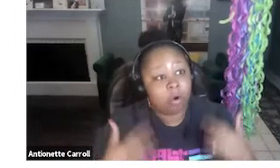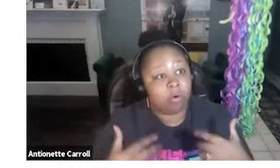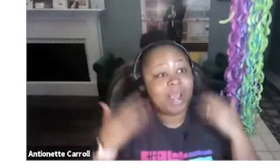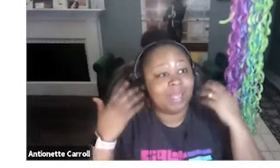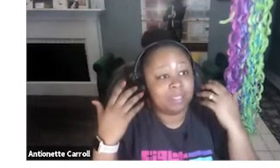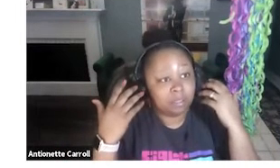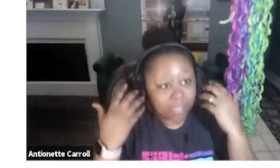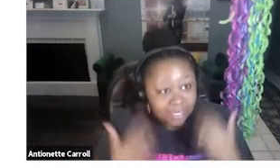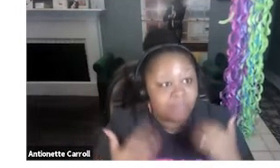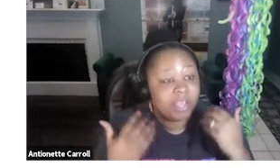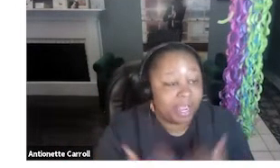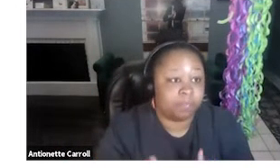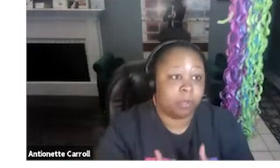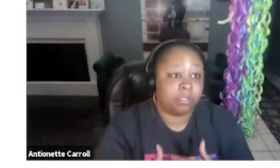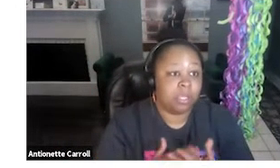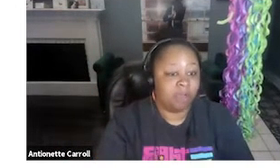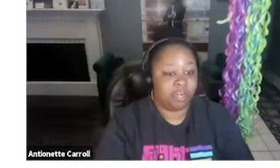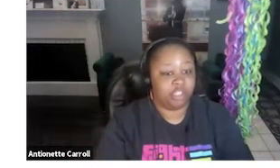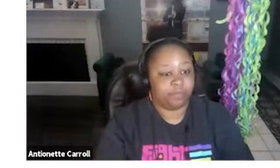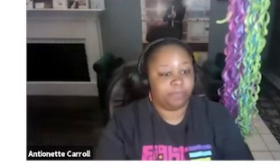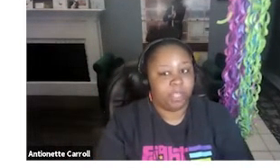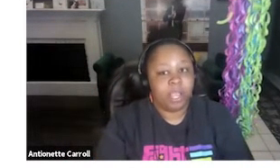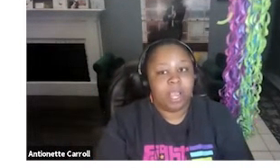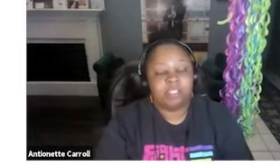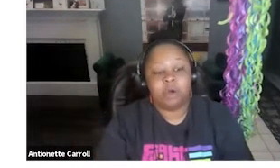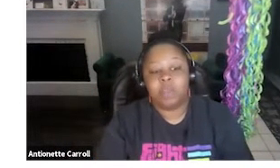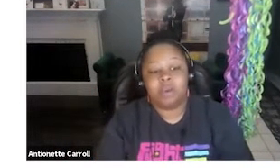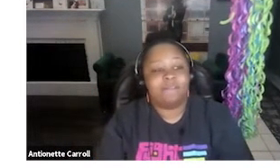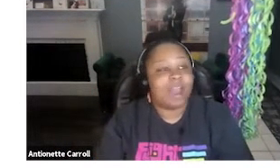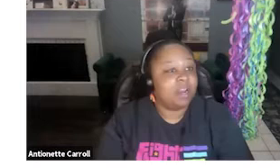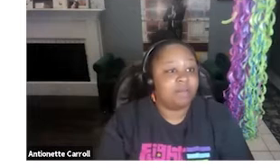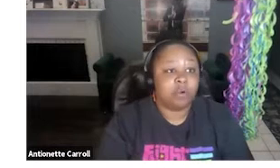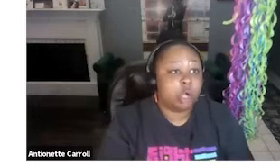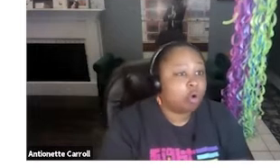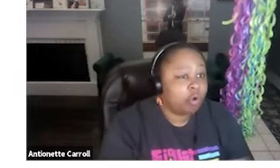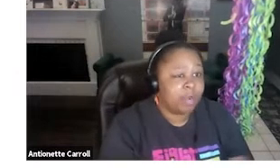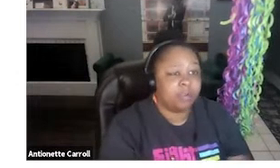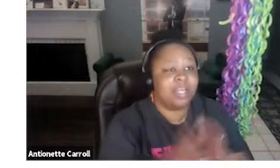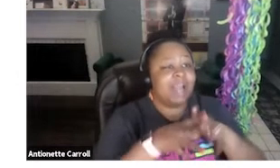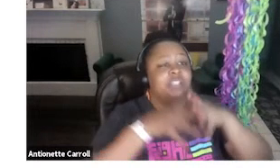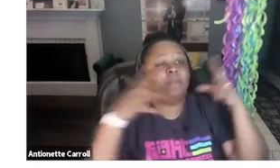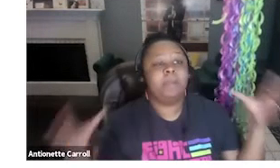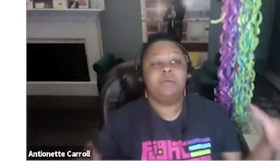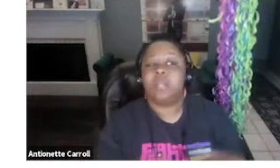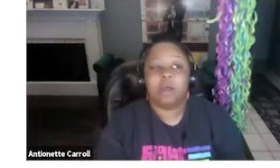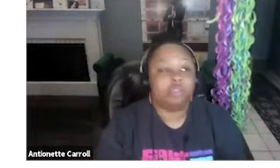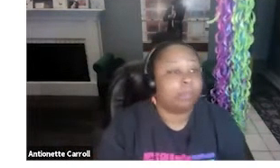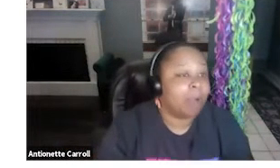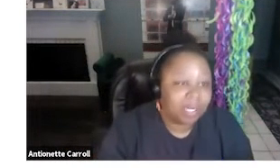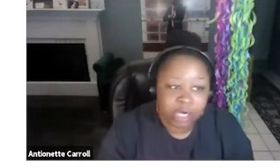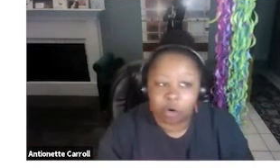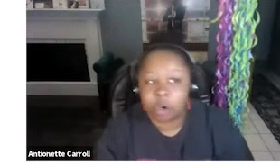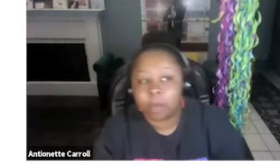we hold as the living experts of an issue. And so when you're inviting diverse co-creators and actually building out